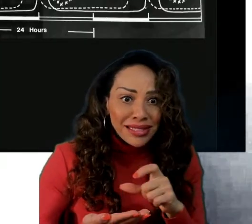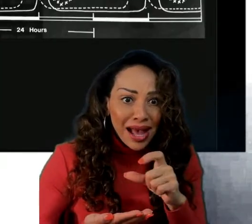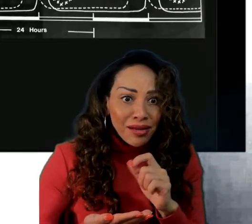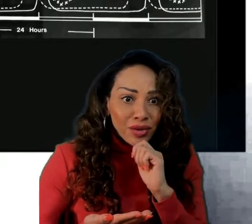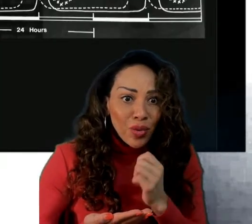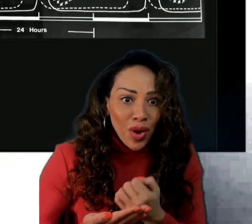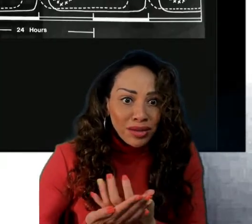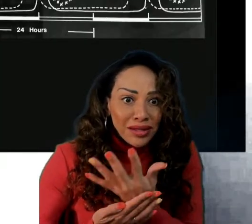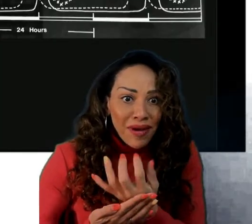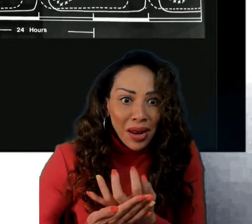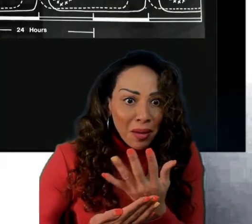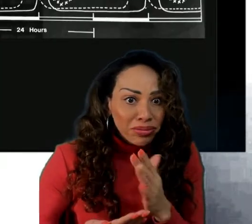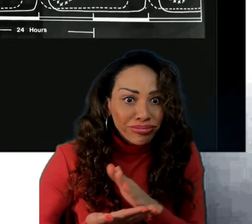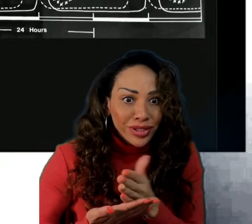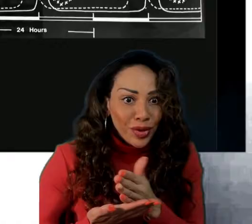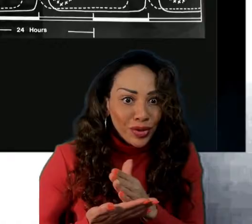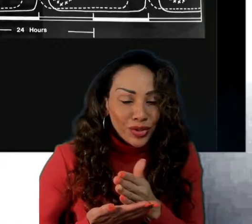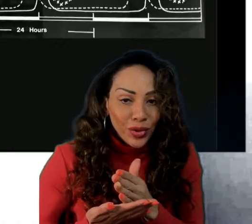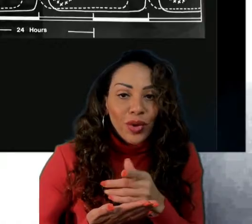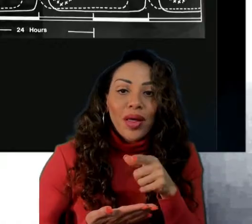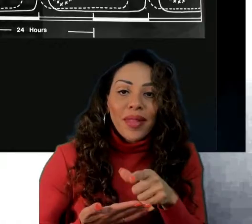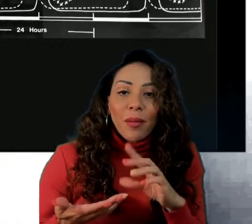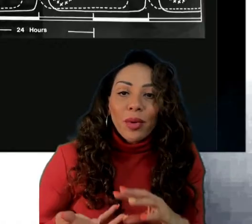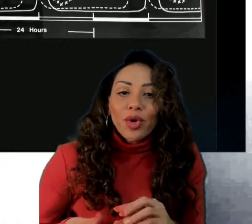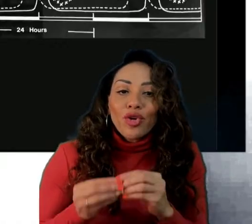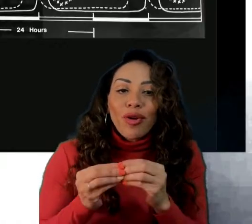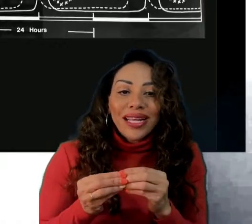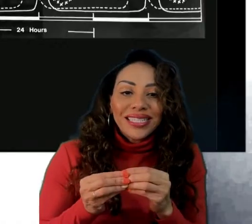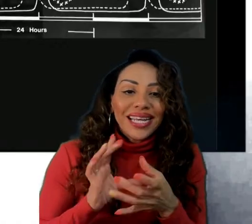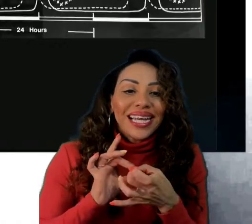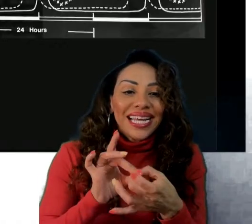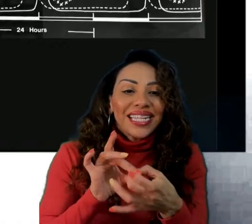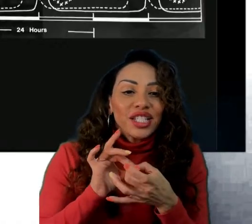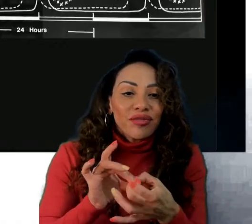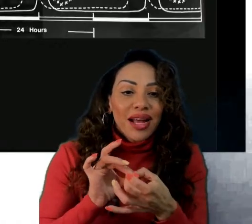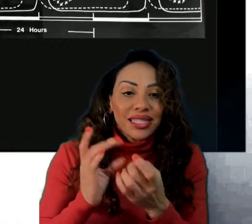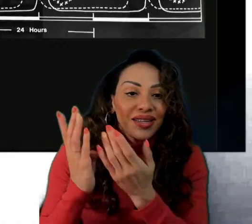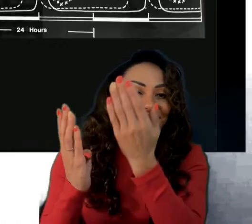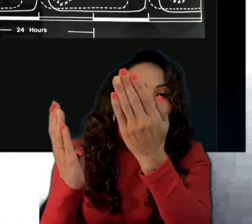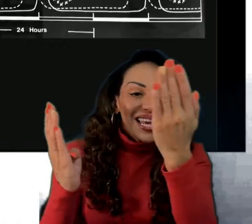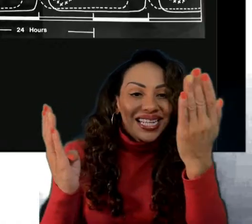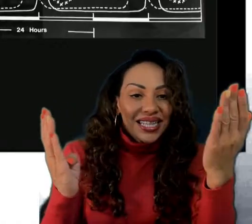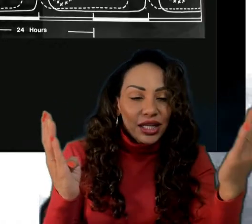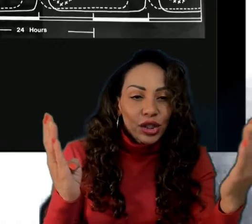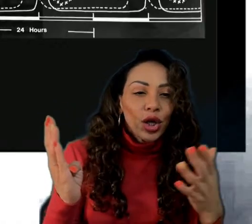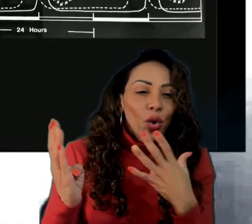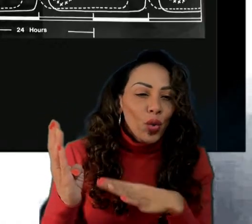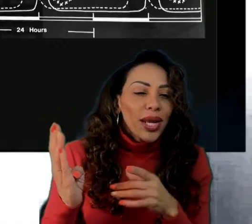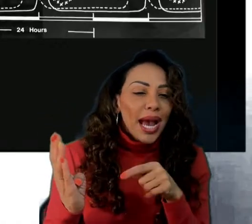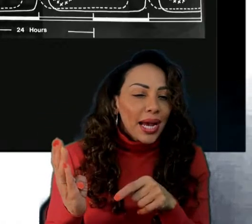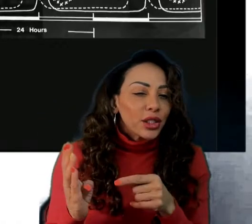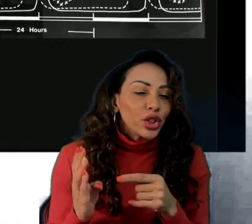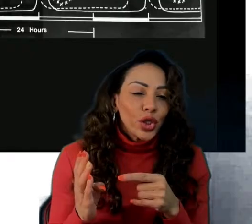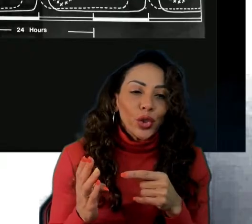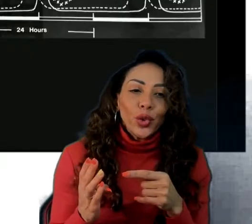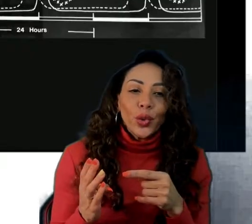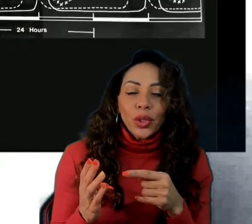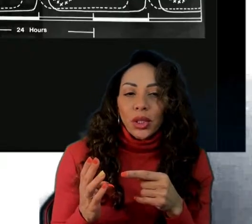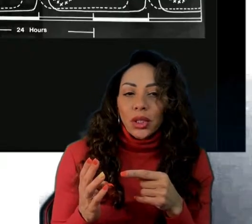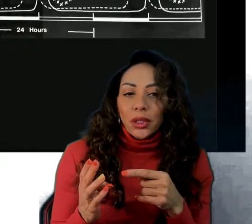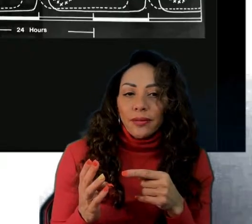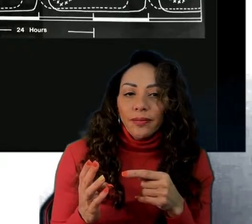designing this interactive installation around the algae, we really wanted to design for and with the algae, so we had to kind of attune to the algae's rhythms,